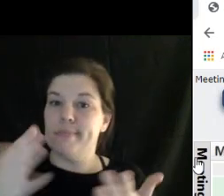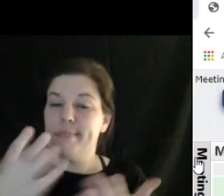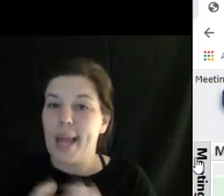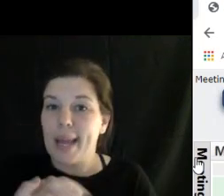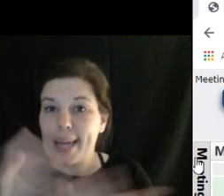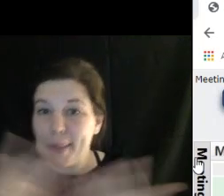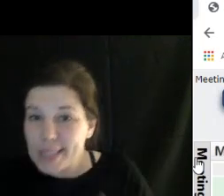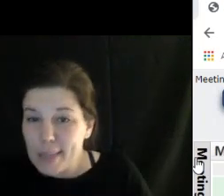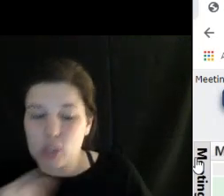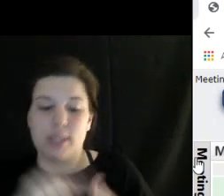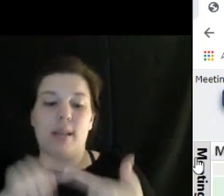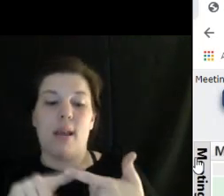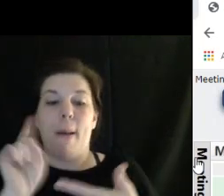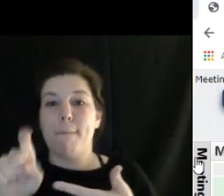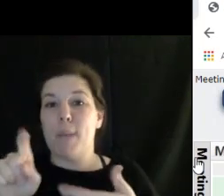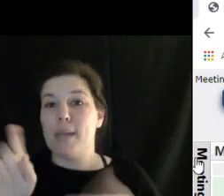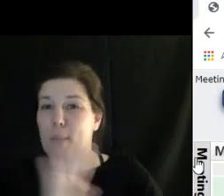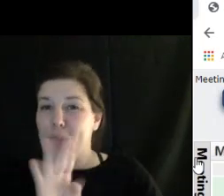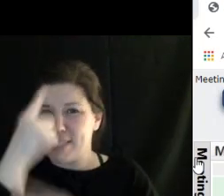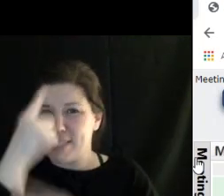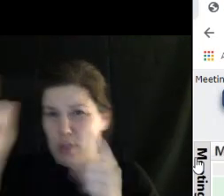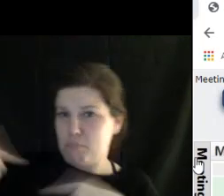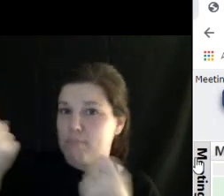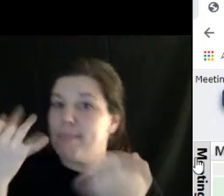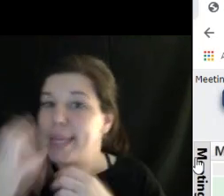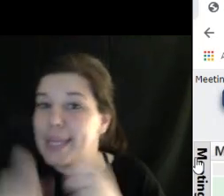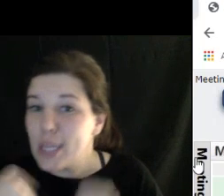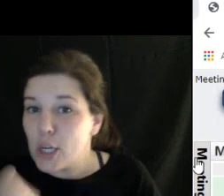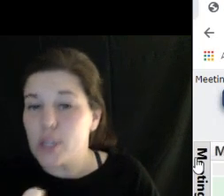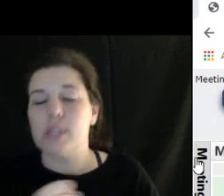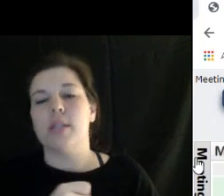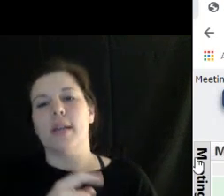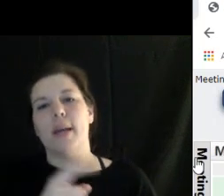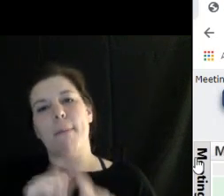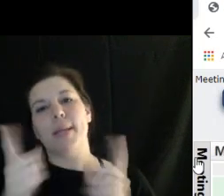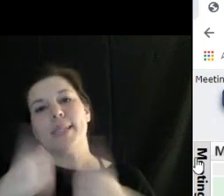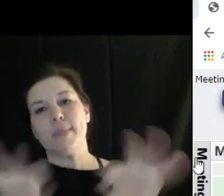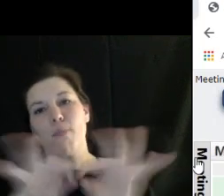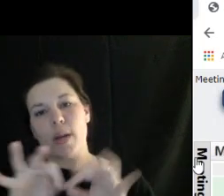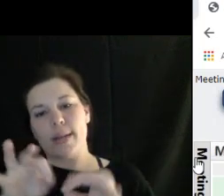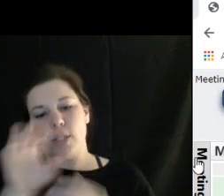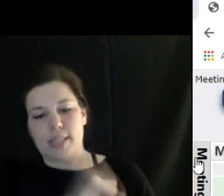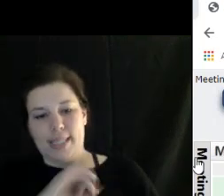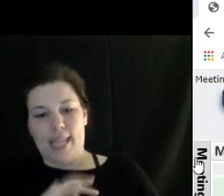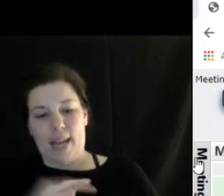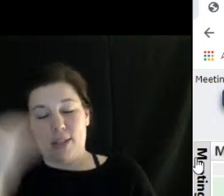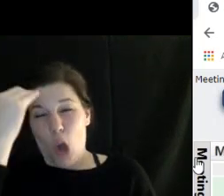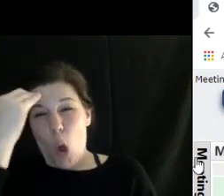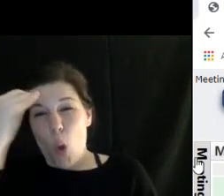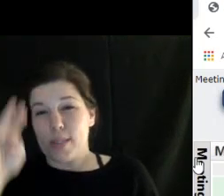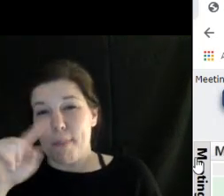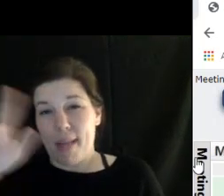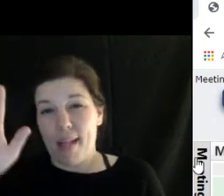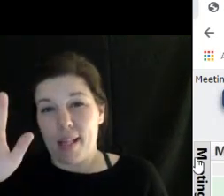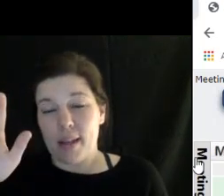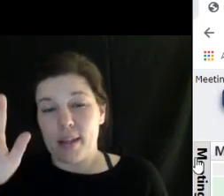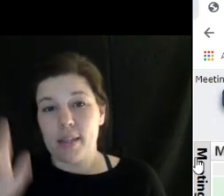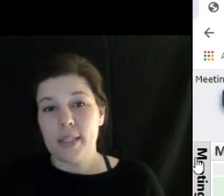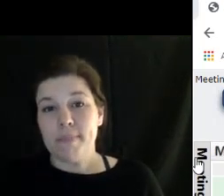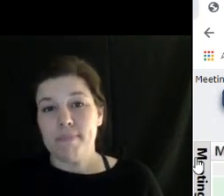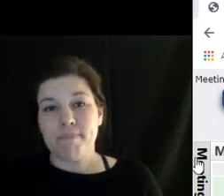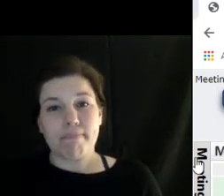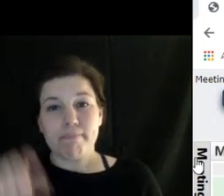into that. At the same time, your staff should be aware of that bill when you're looking at new ordinances that you may pass. For example, something as simple as